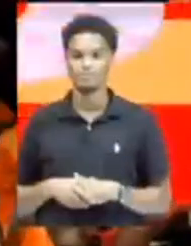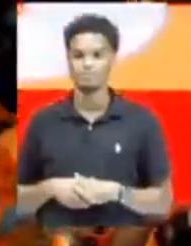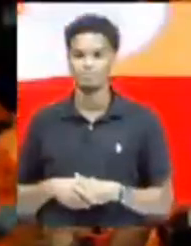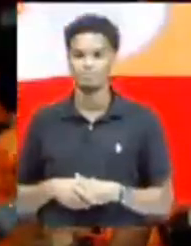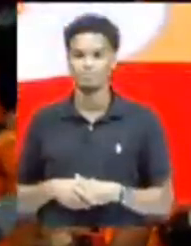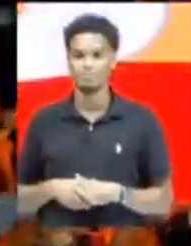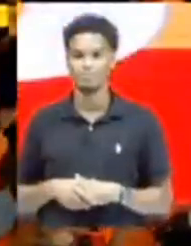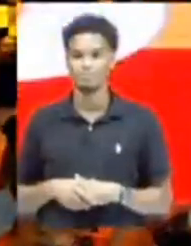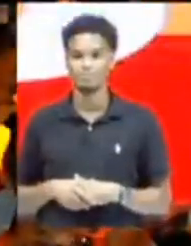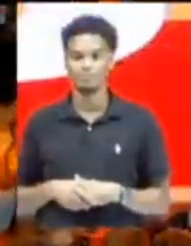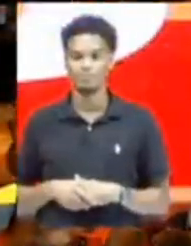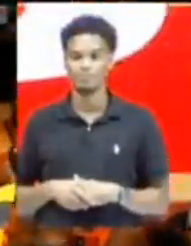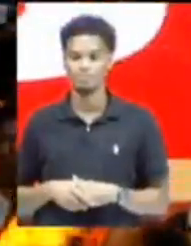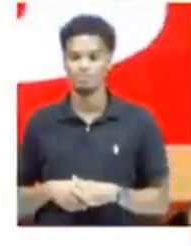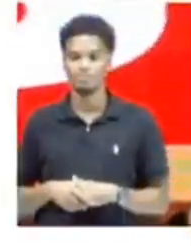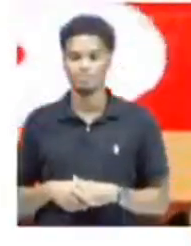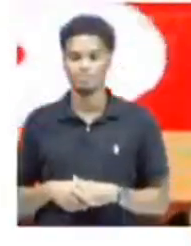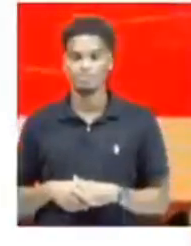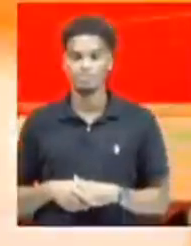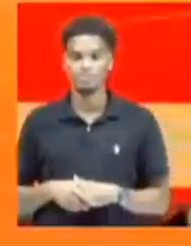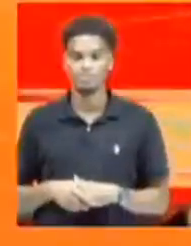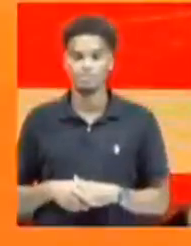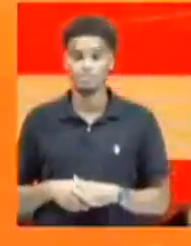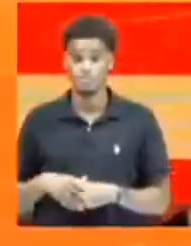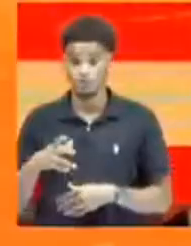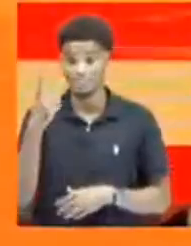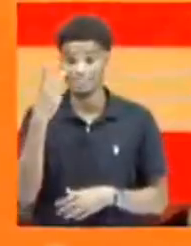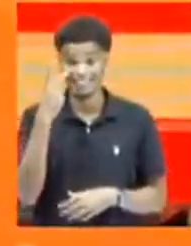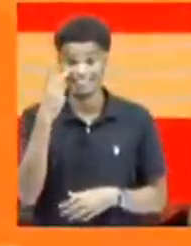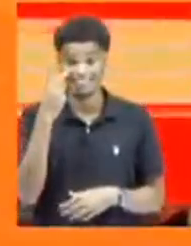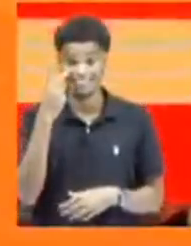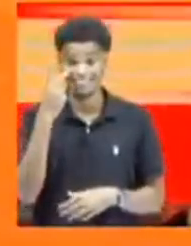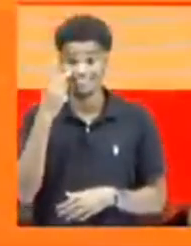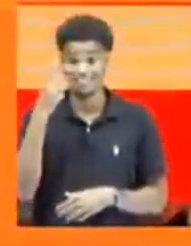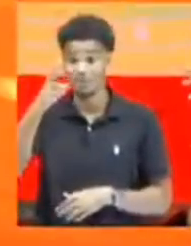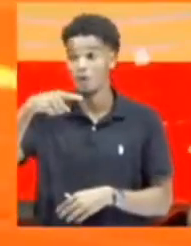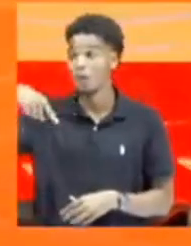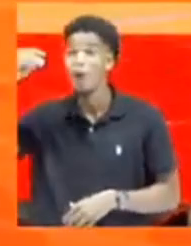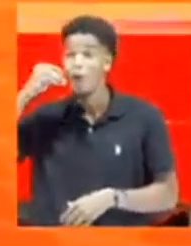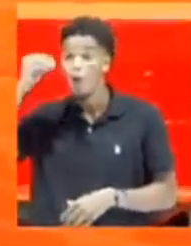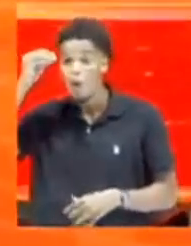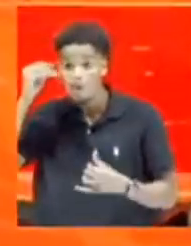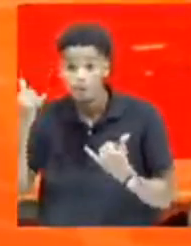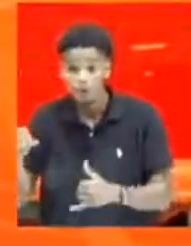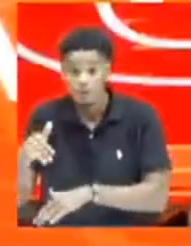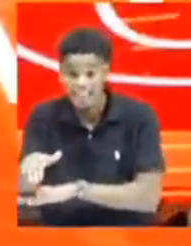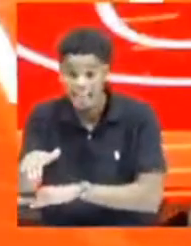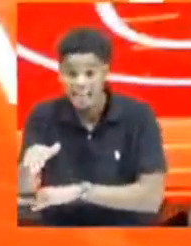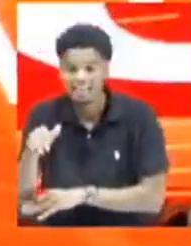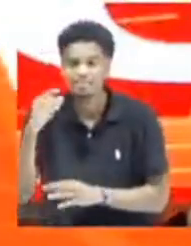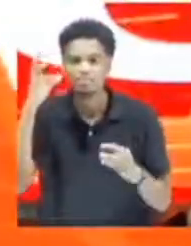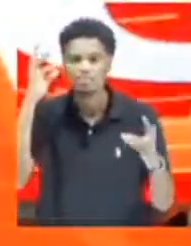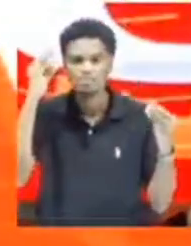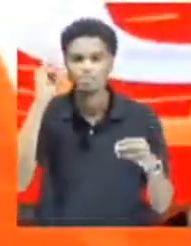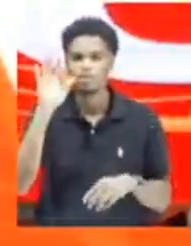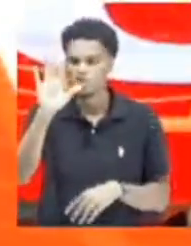So you see, when you go home tonight, look on your 12-year-old who